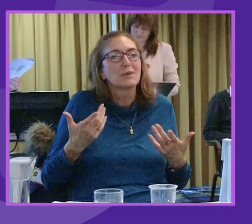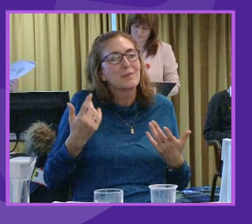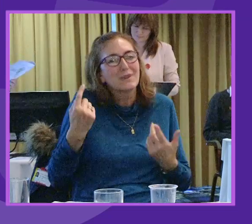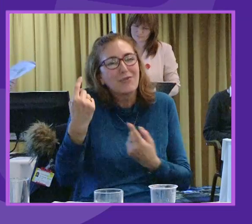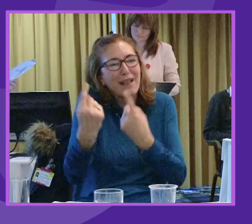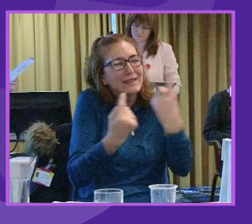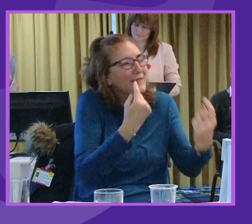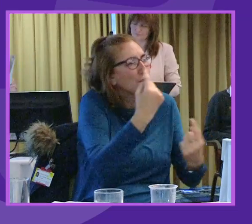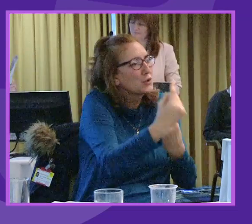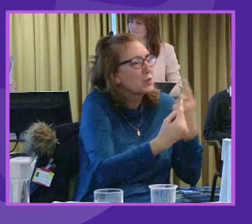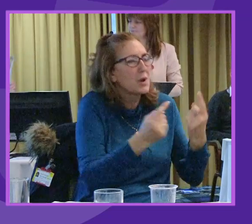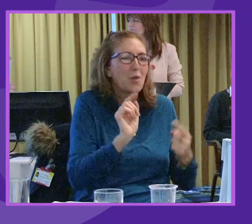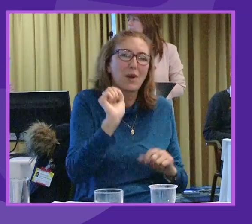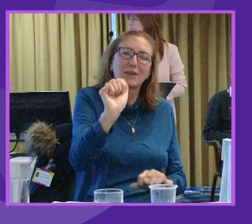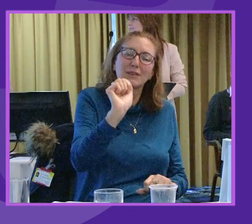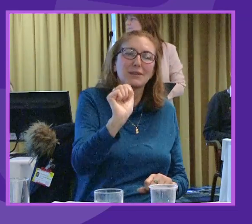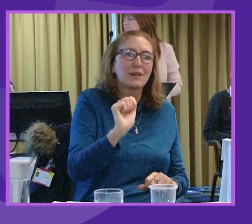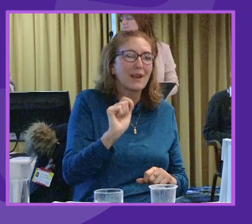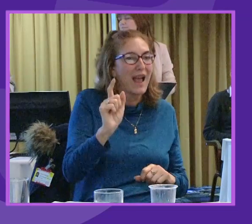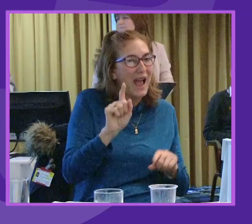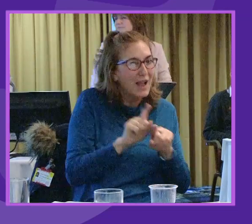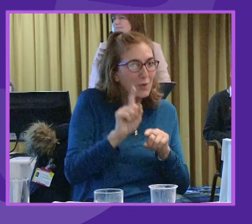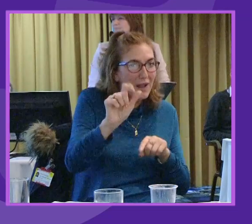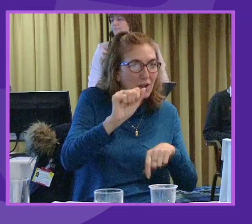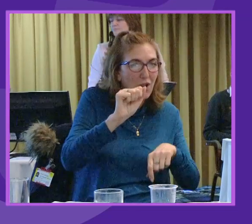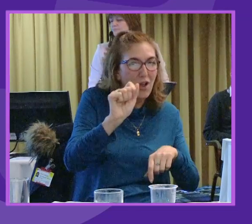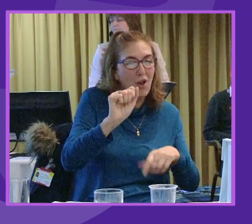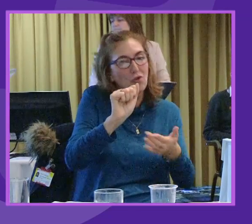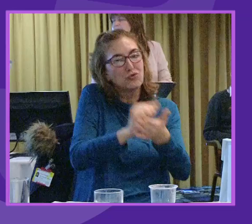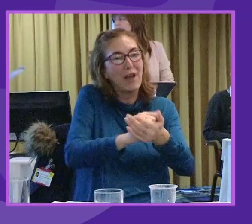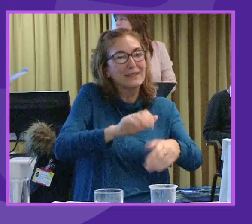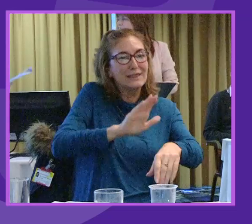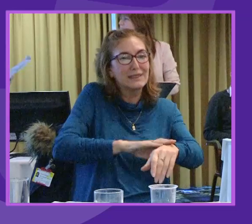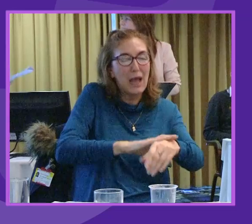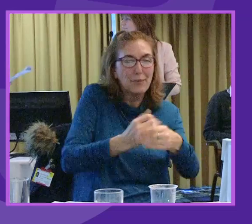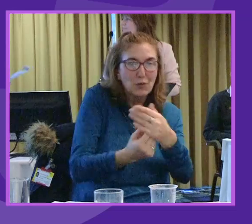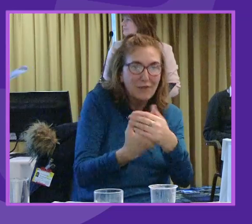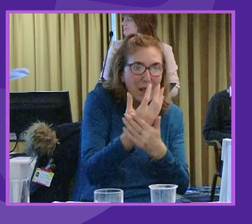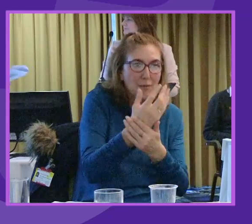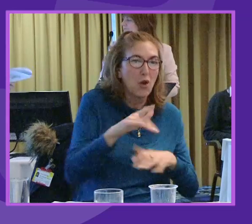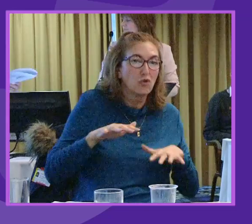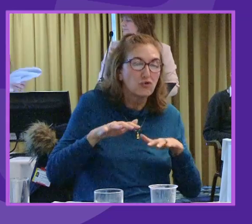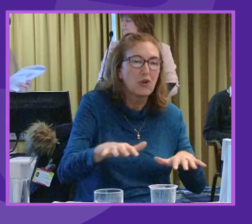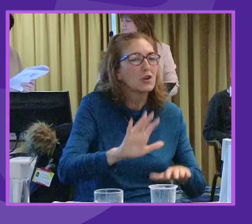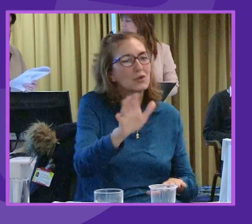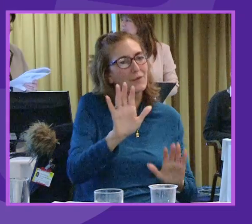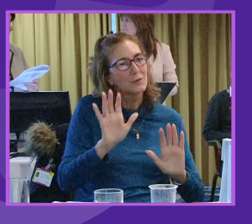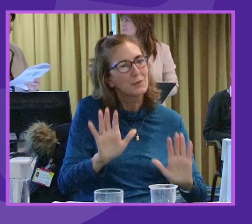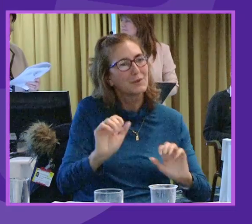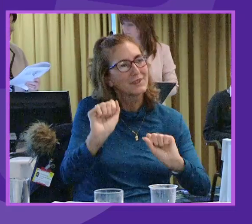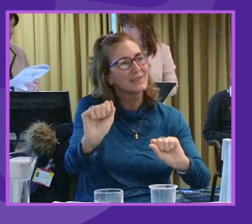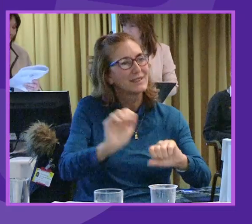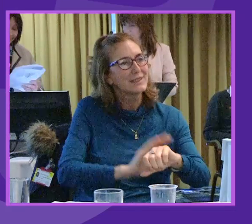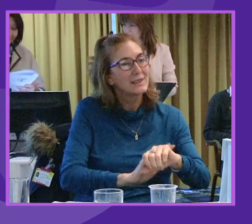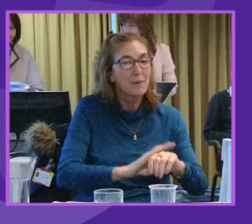individual process. And it is individual. And it has to be at the right time for each individual. Can't force it. And we can't rush